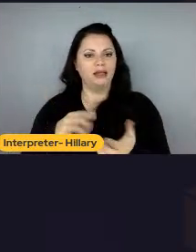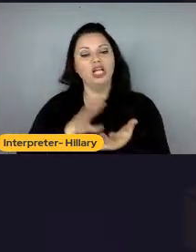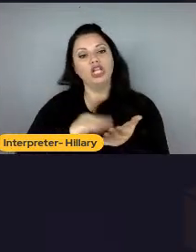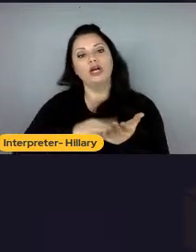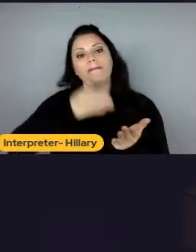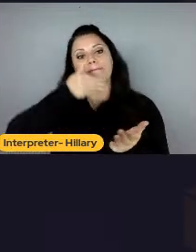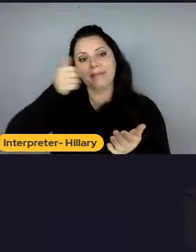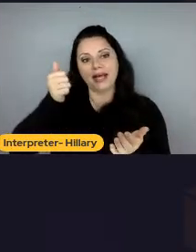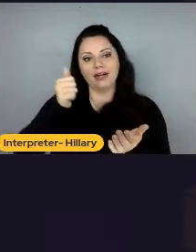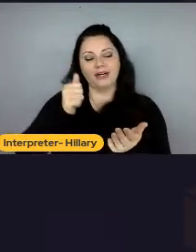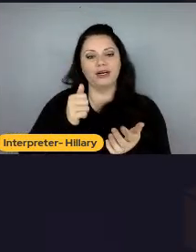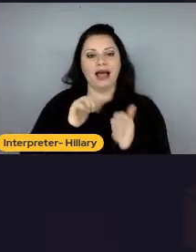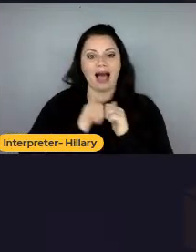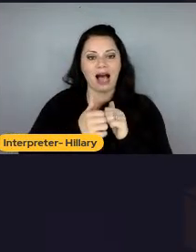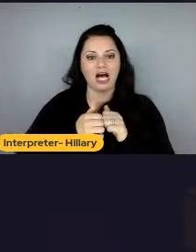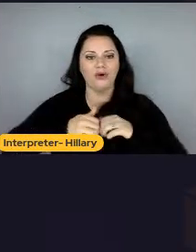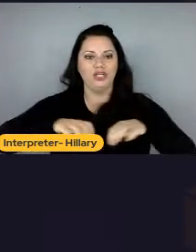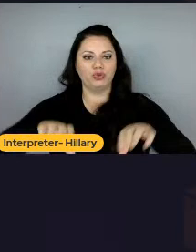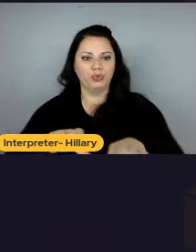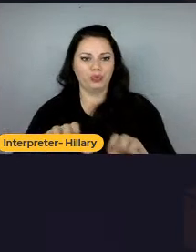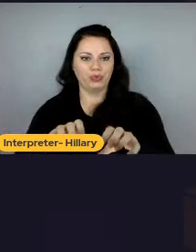remember things better by doing.